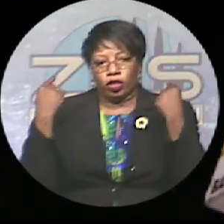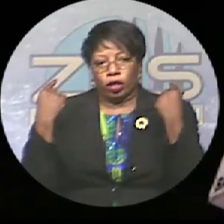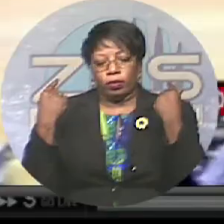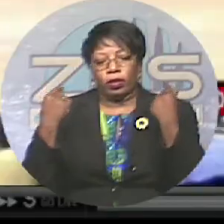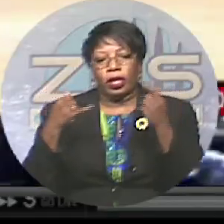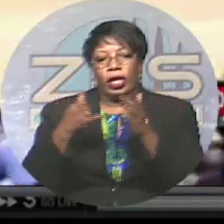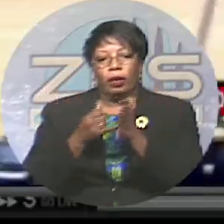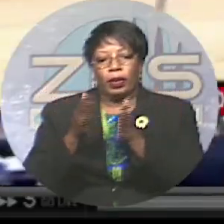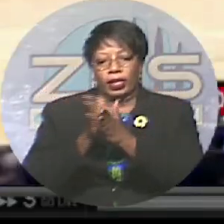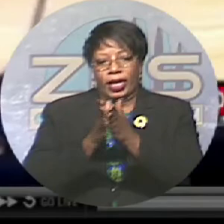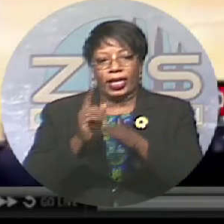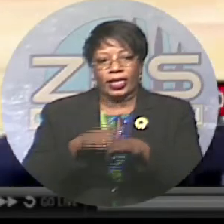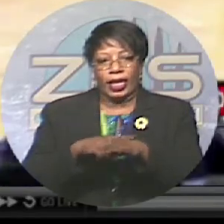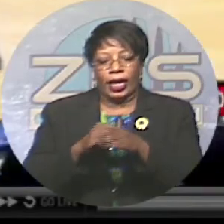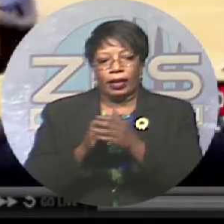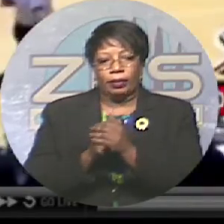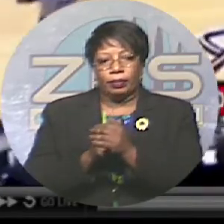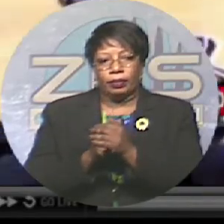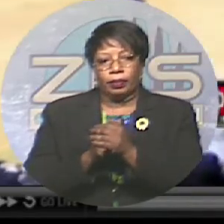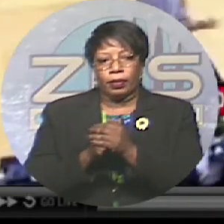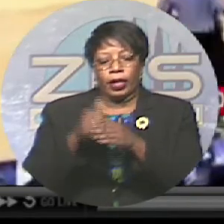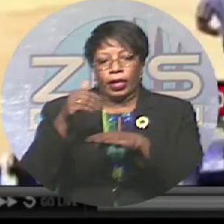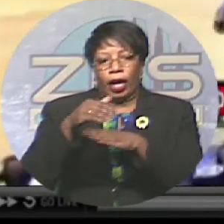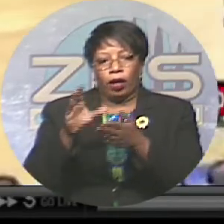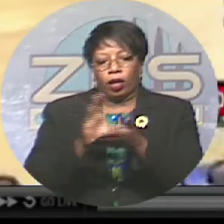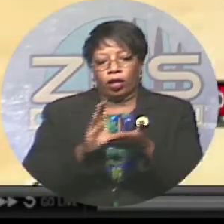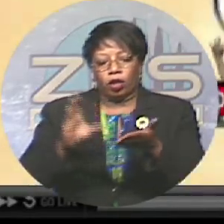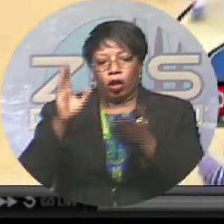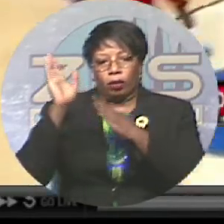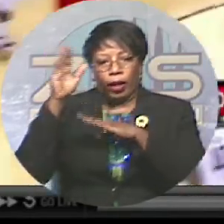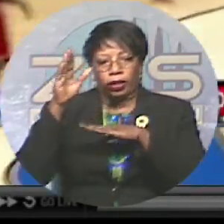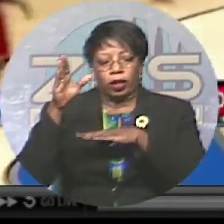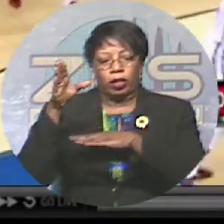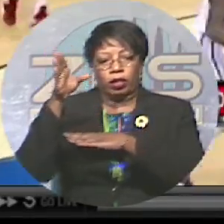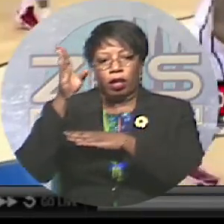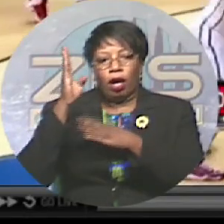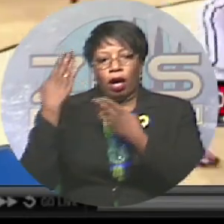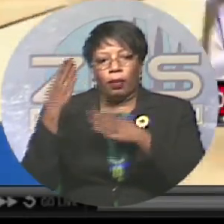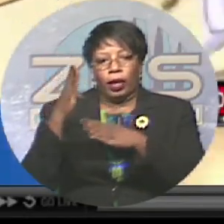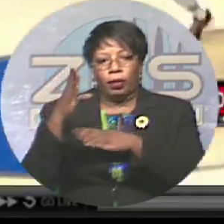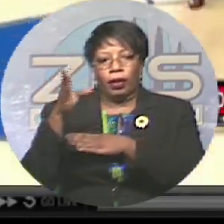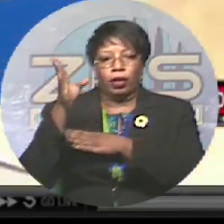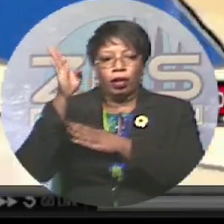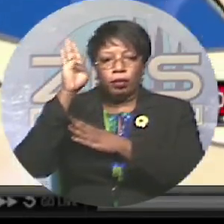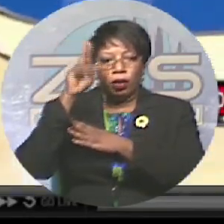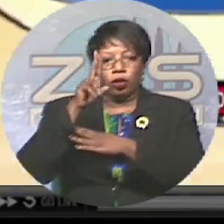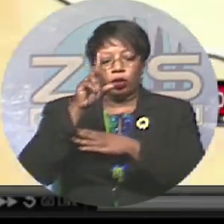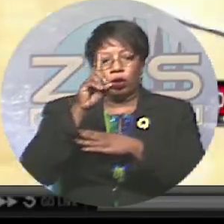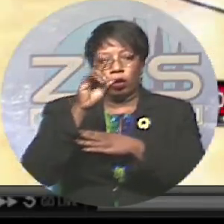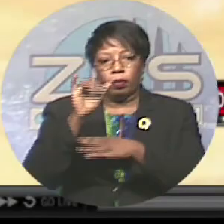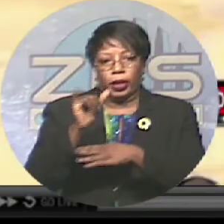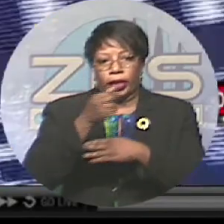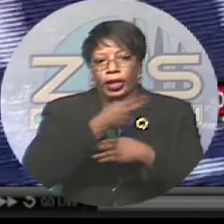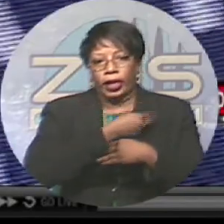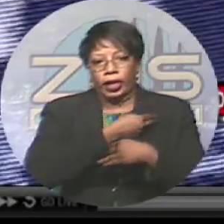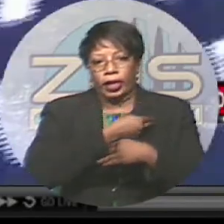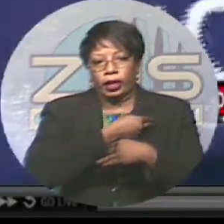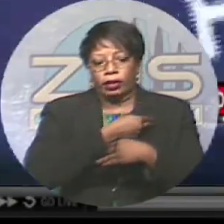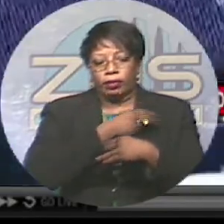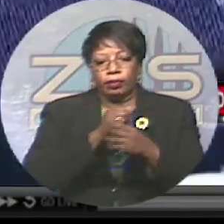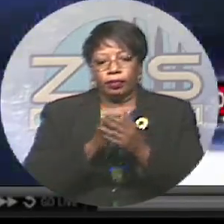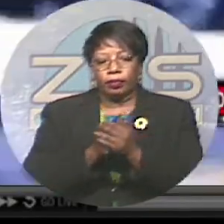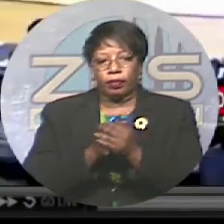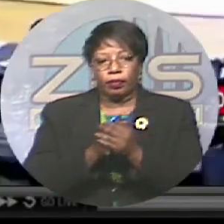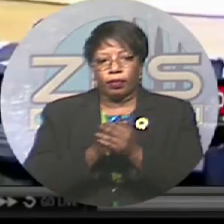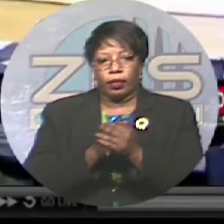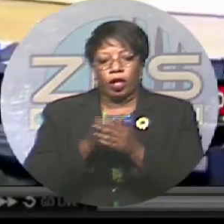should be exciting. And keeping with basketball, over in college hoops, Bahamian Buddy Heel continues to lead the Oklahoma Sooners to positive results. Most